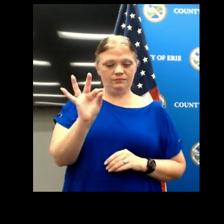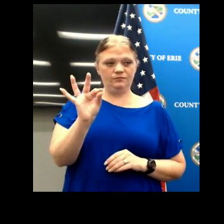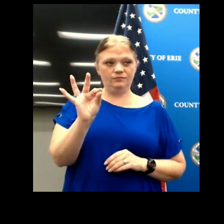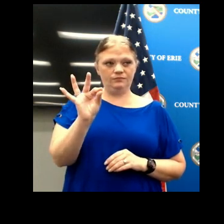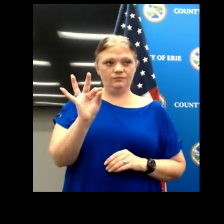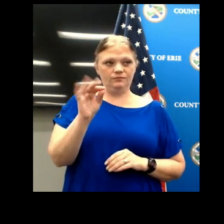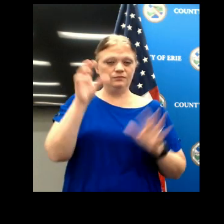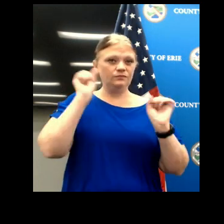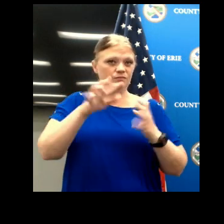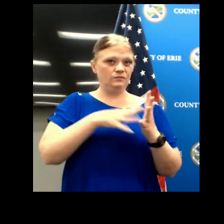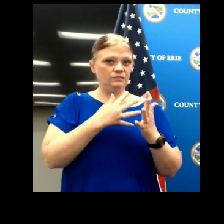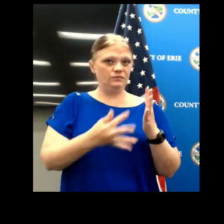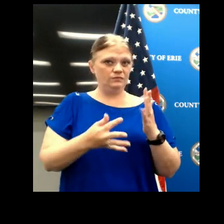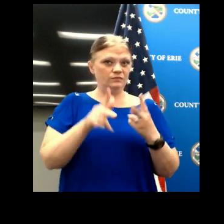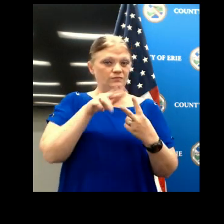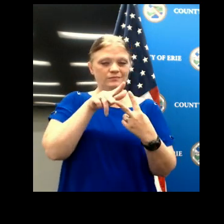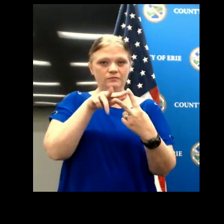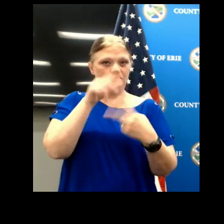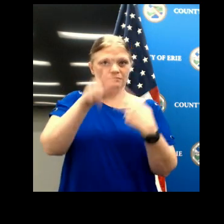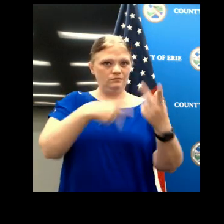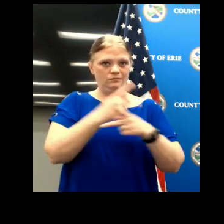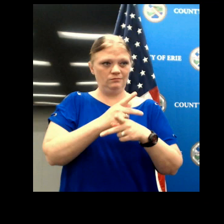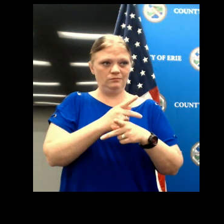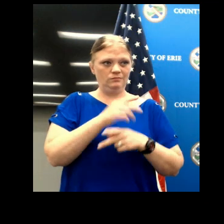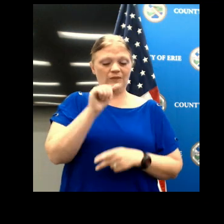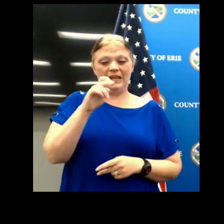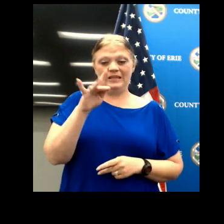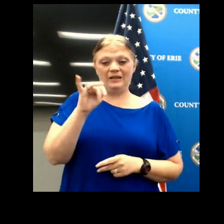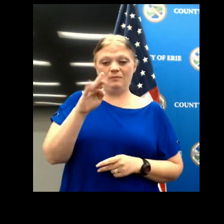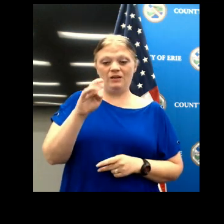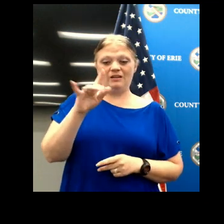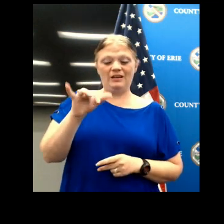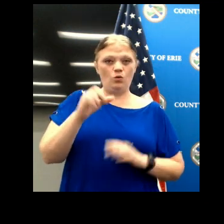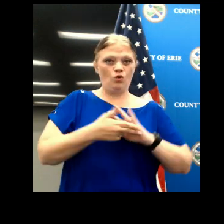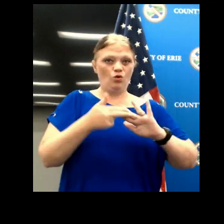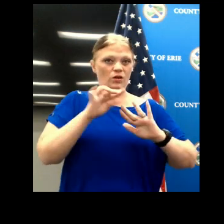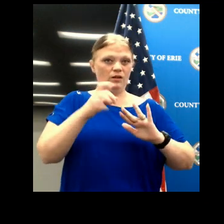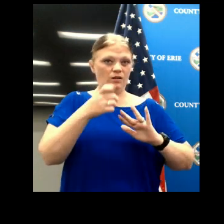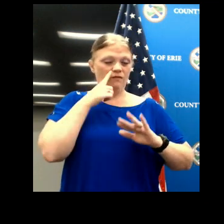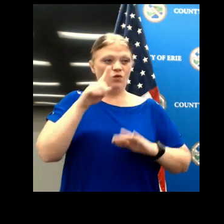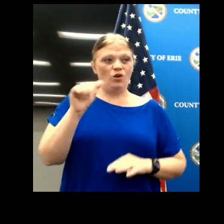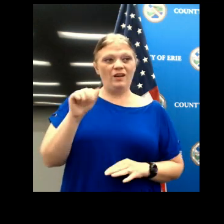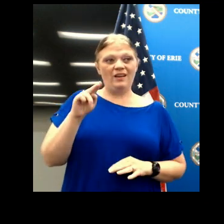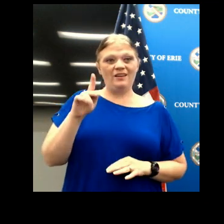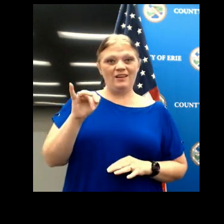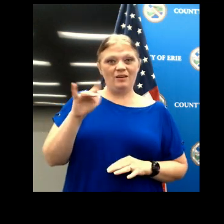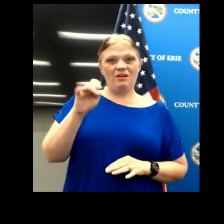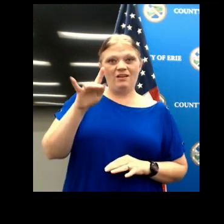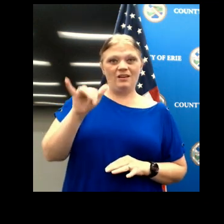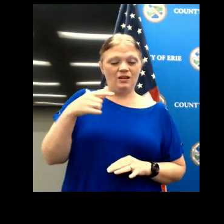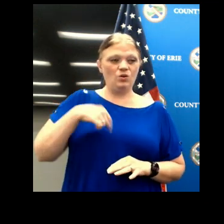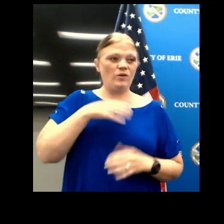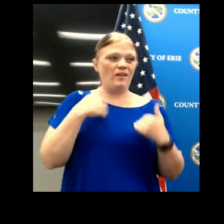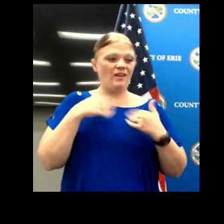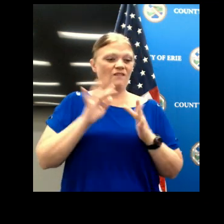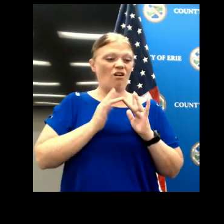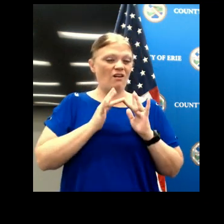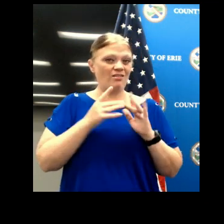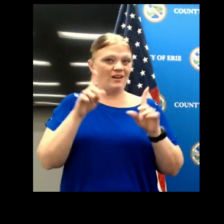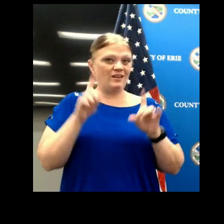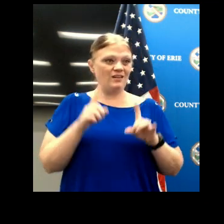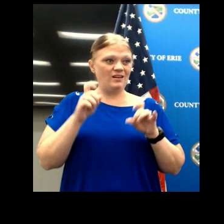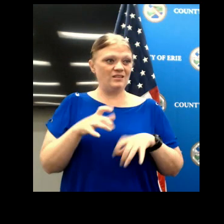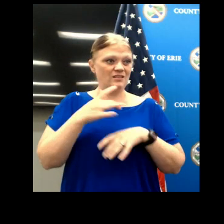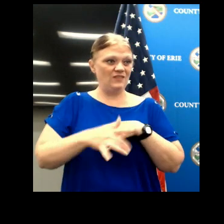716-858-2929 to schedule either test, an antibody test or a diagnostic test. For the antibody testing, we do have online testing